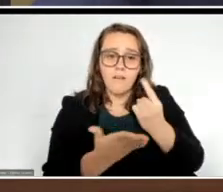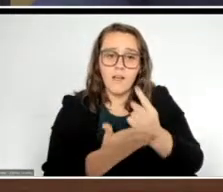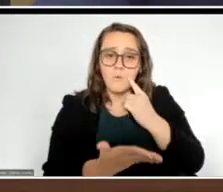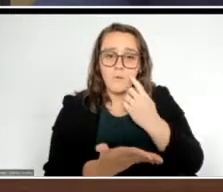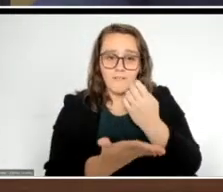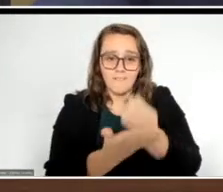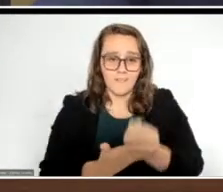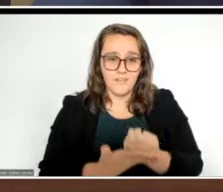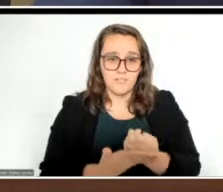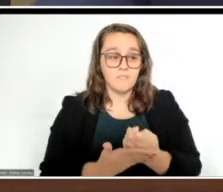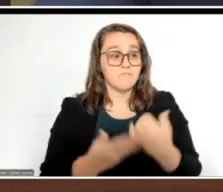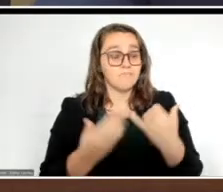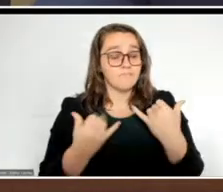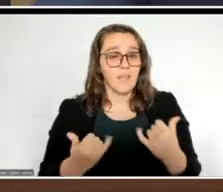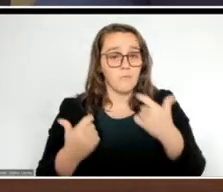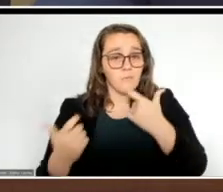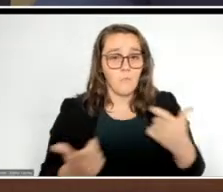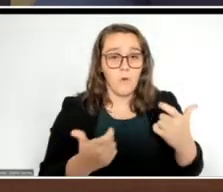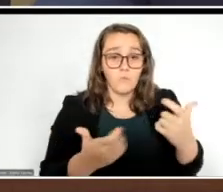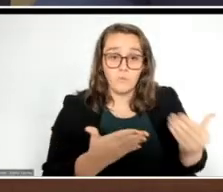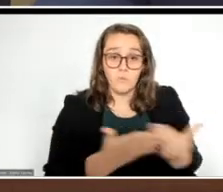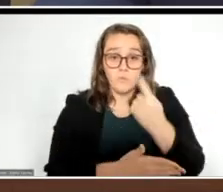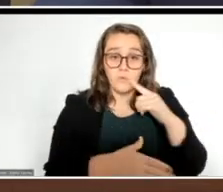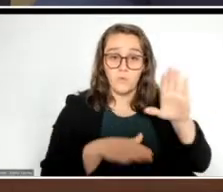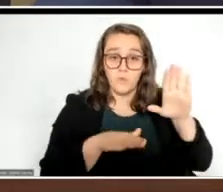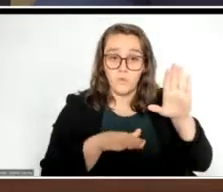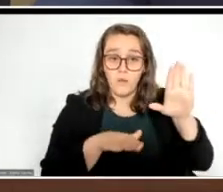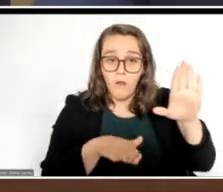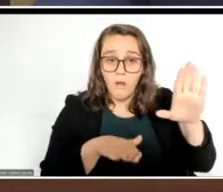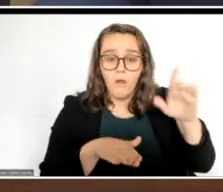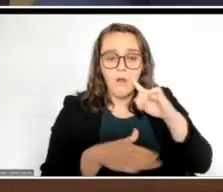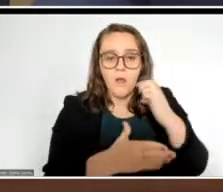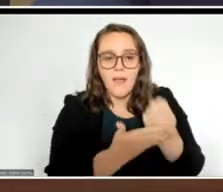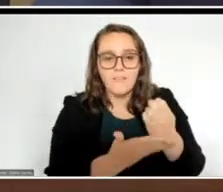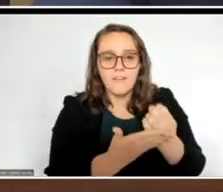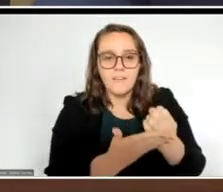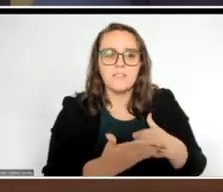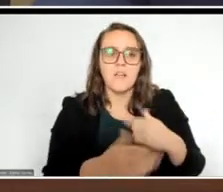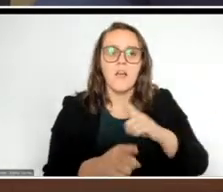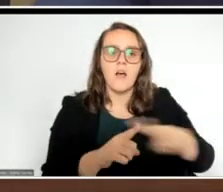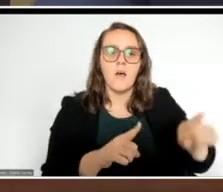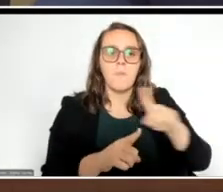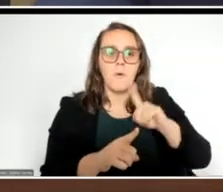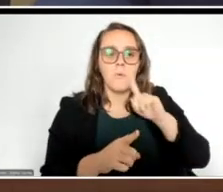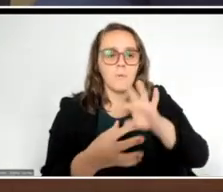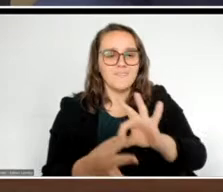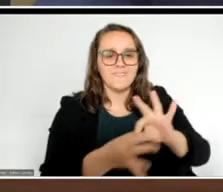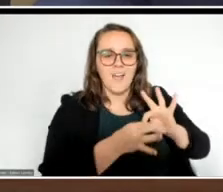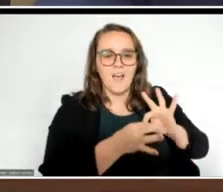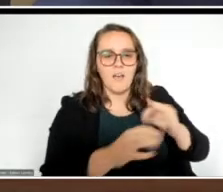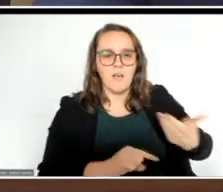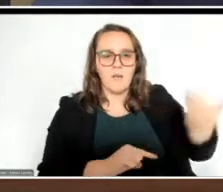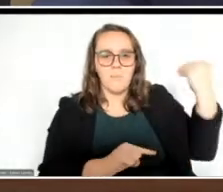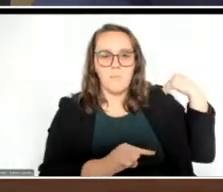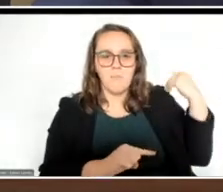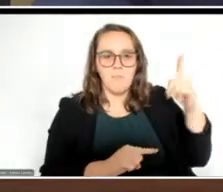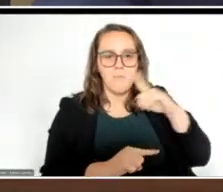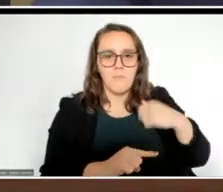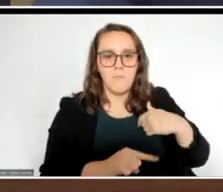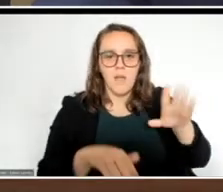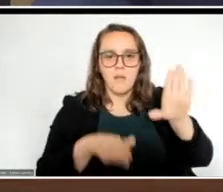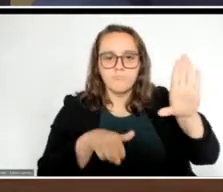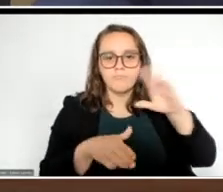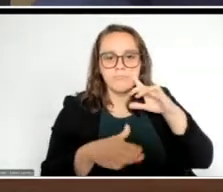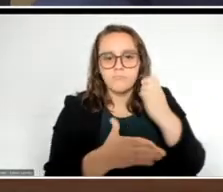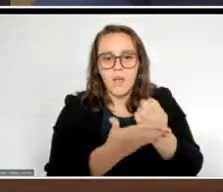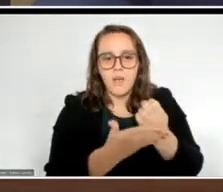said, we will also synthesize evidence you've seen before. The vast weight of evidence presented so far has shown